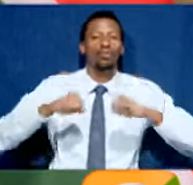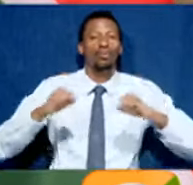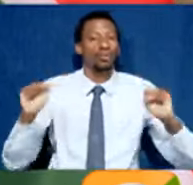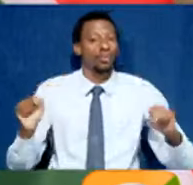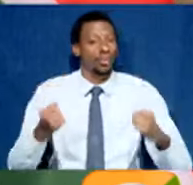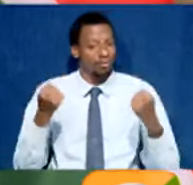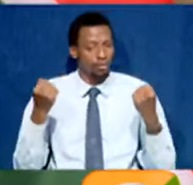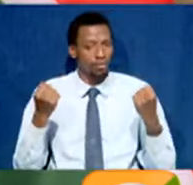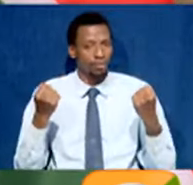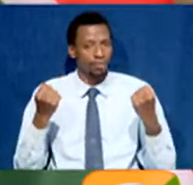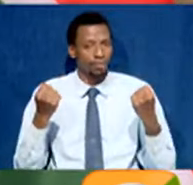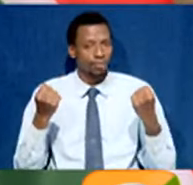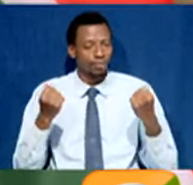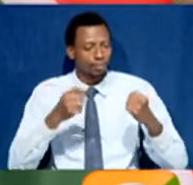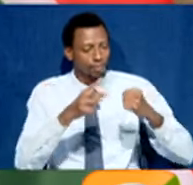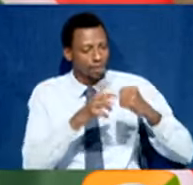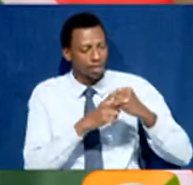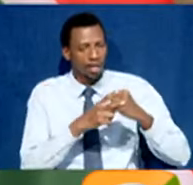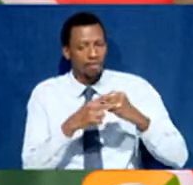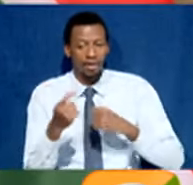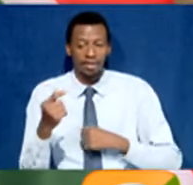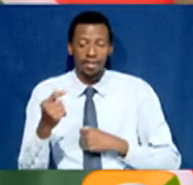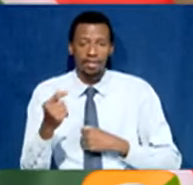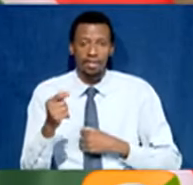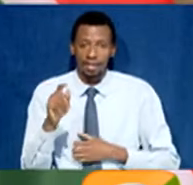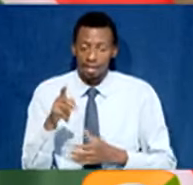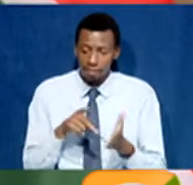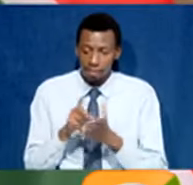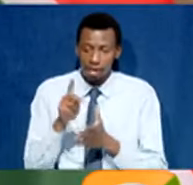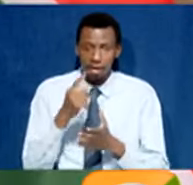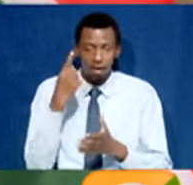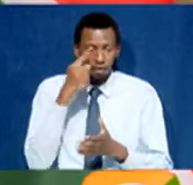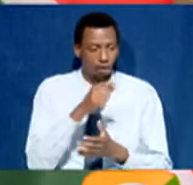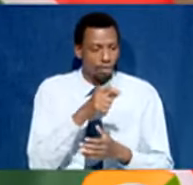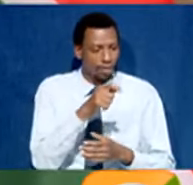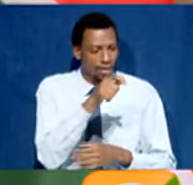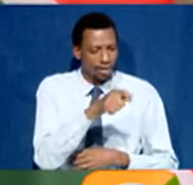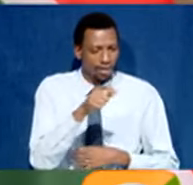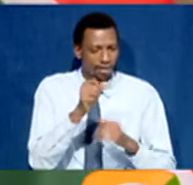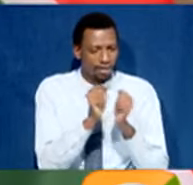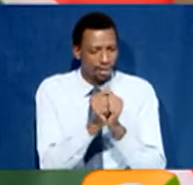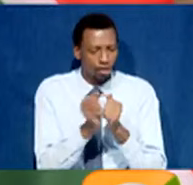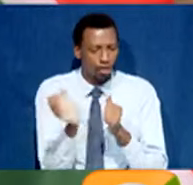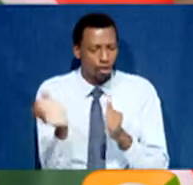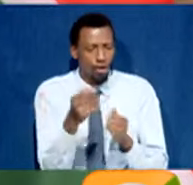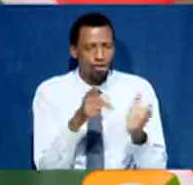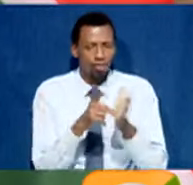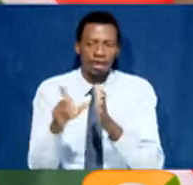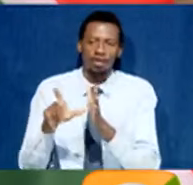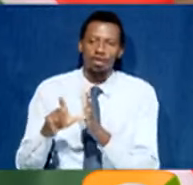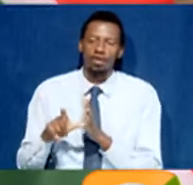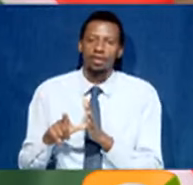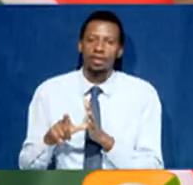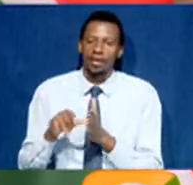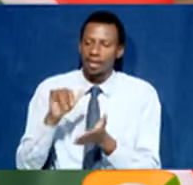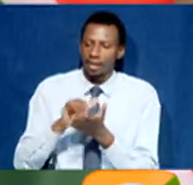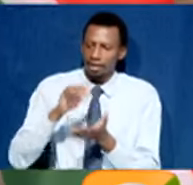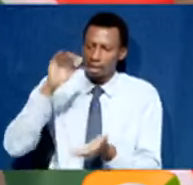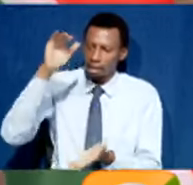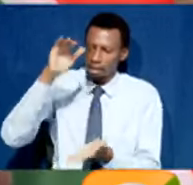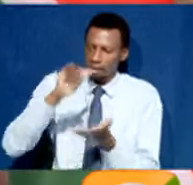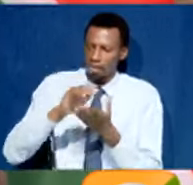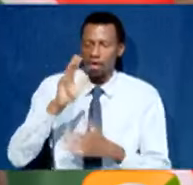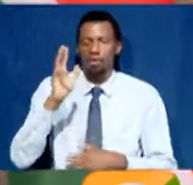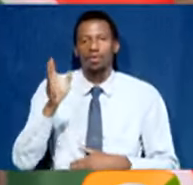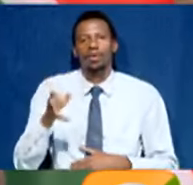the 7 shillings we are paying for every 10 we collect to pay debt. That will significantly come down. So